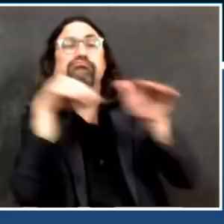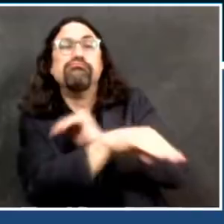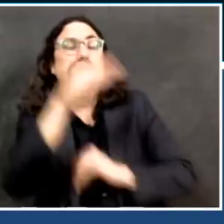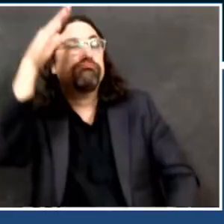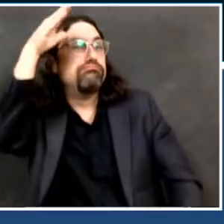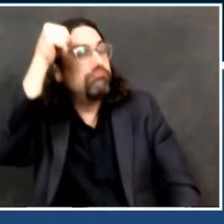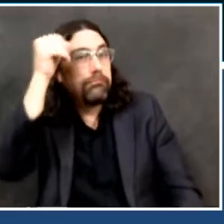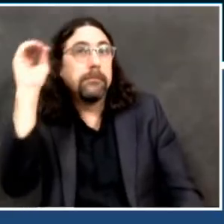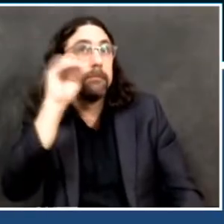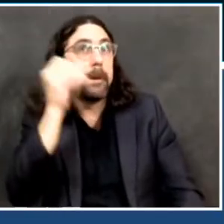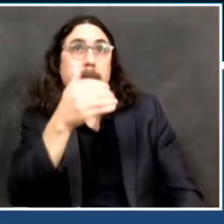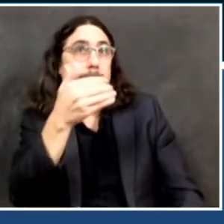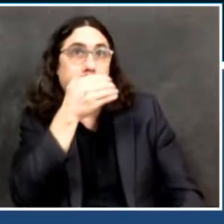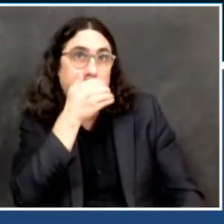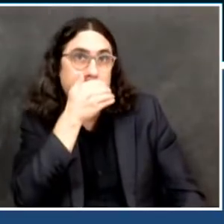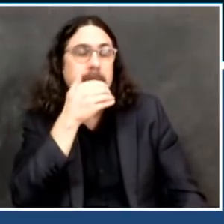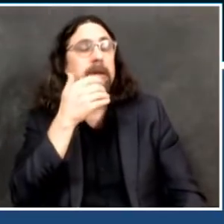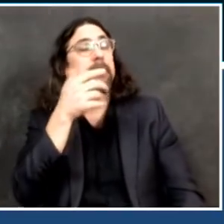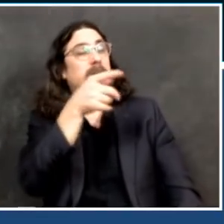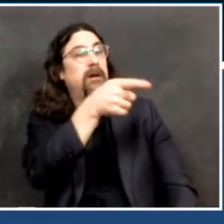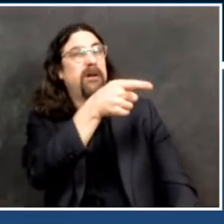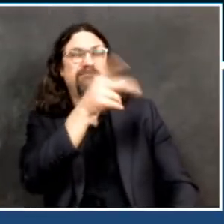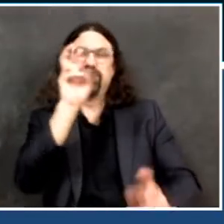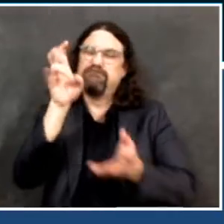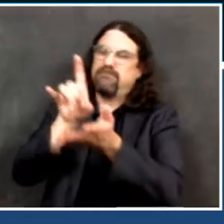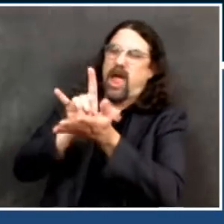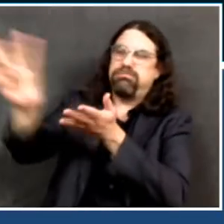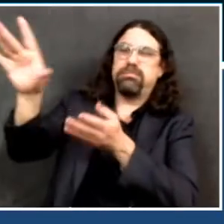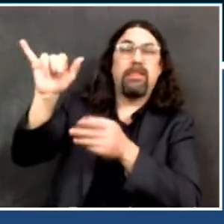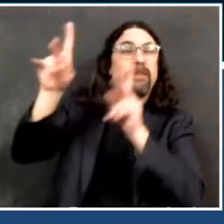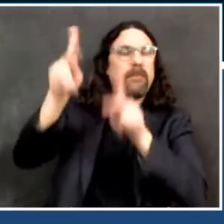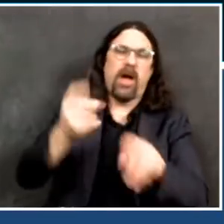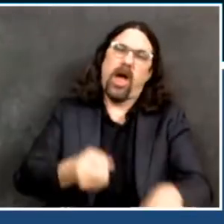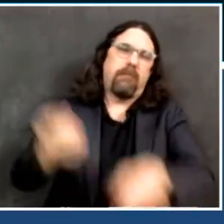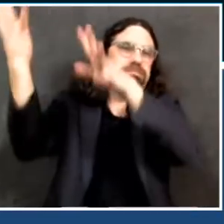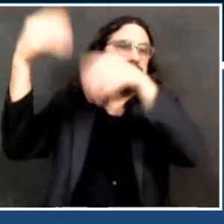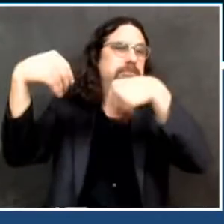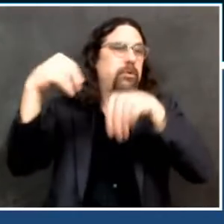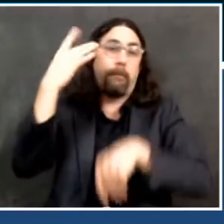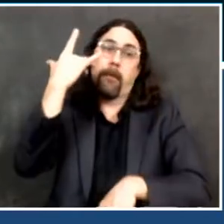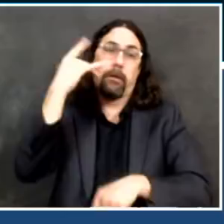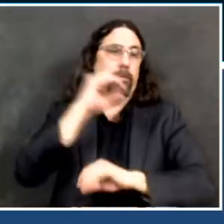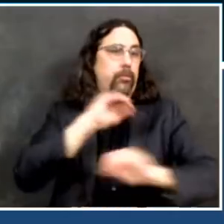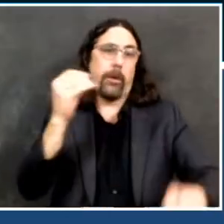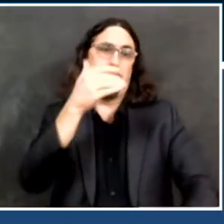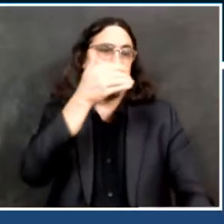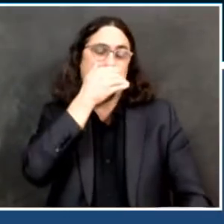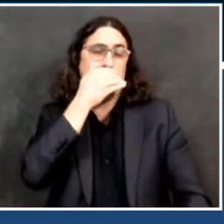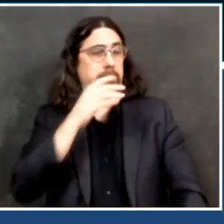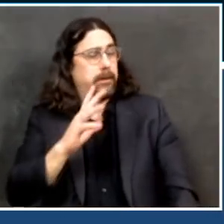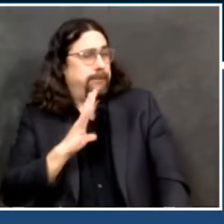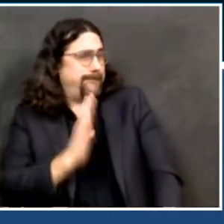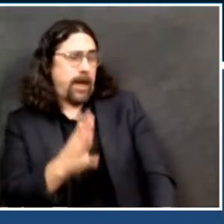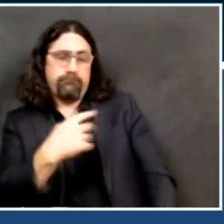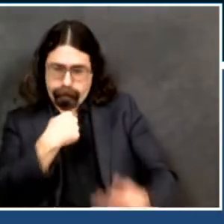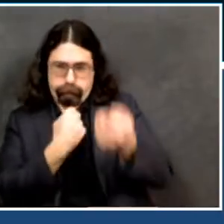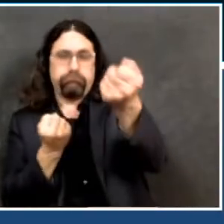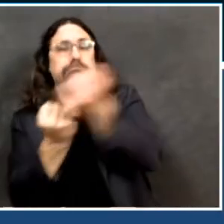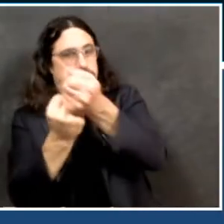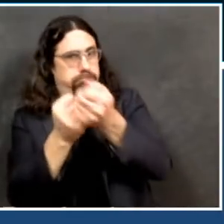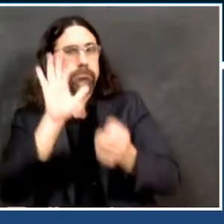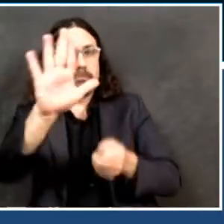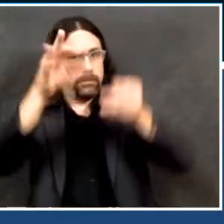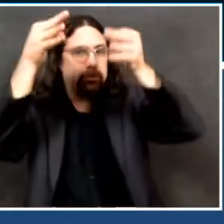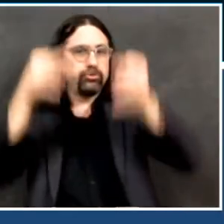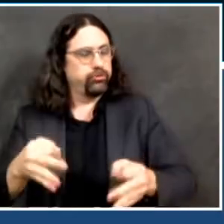up. We need to keep each other safe. We need to keep these grocery and supermarket